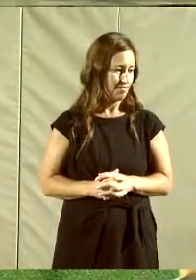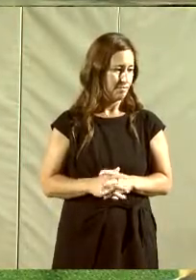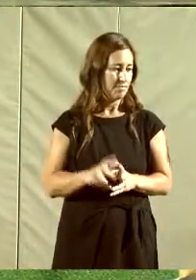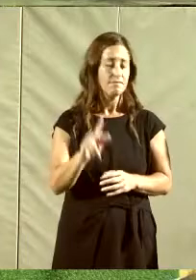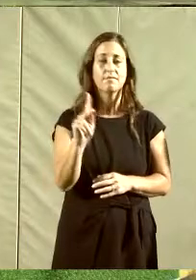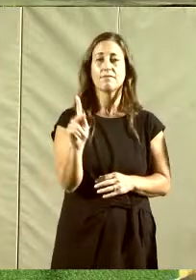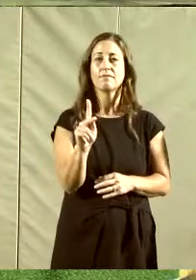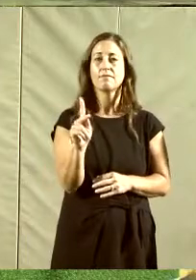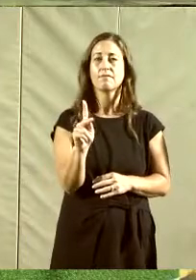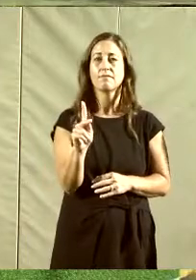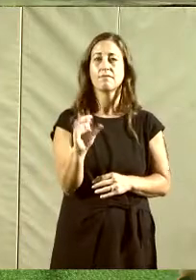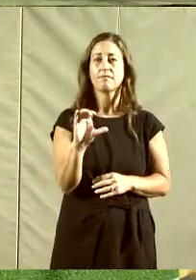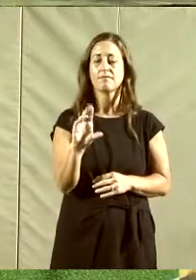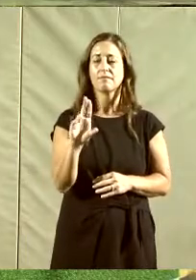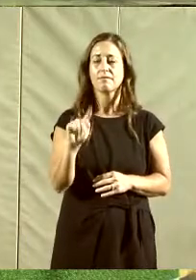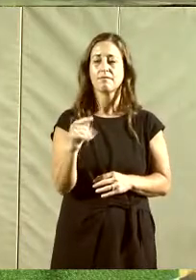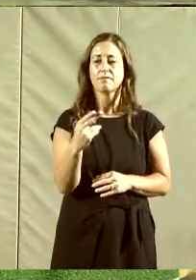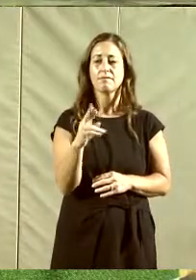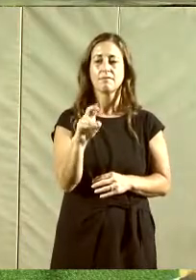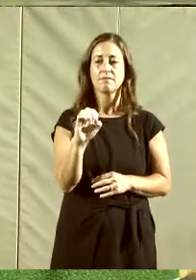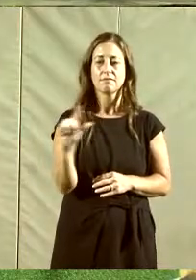Carmen Delane Cuthrell.